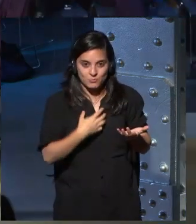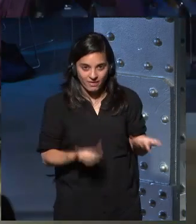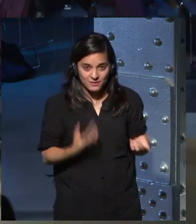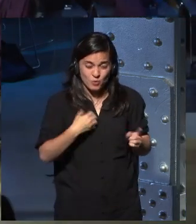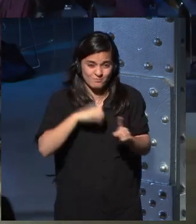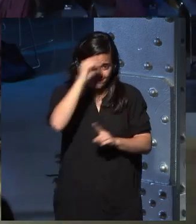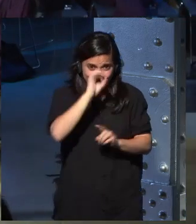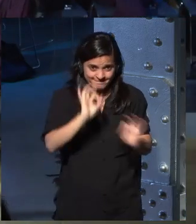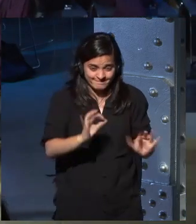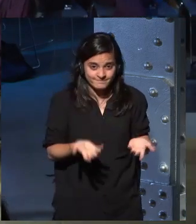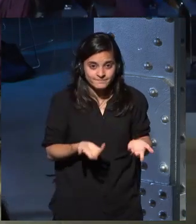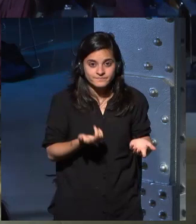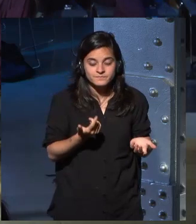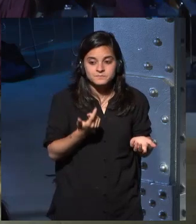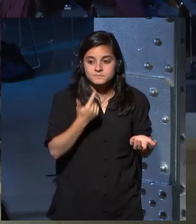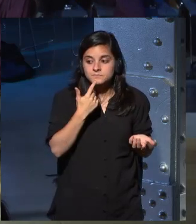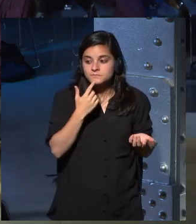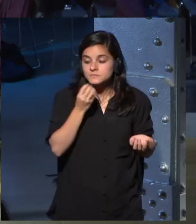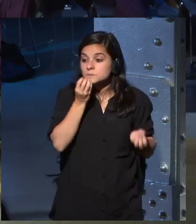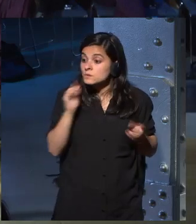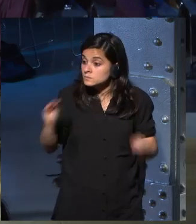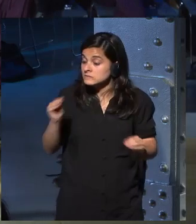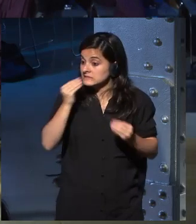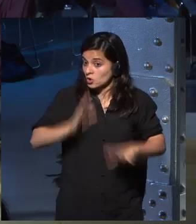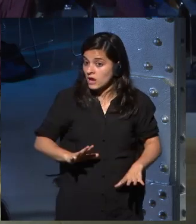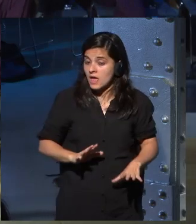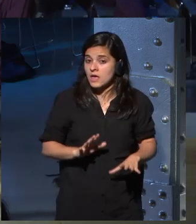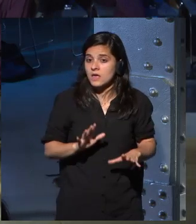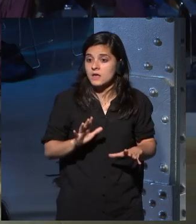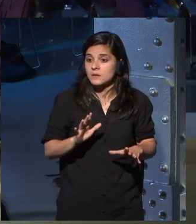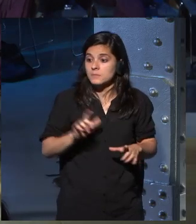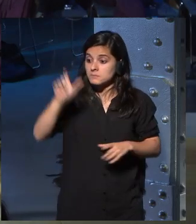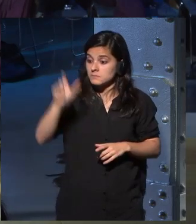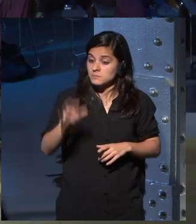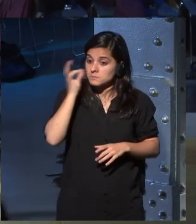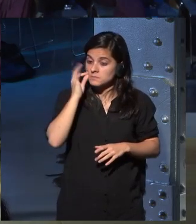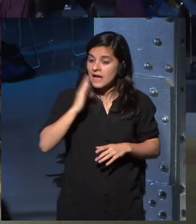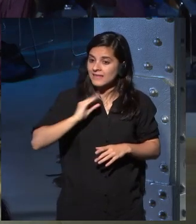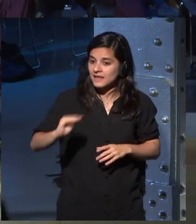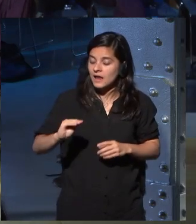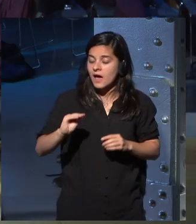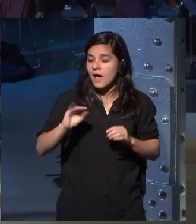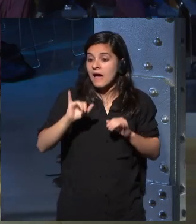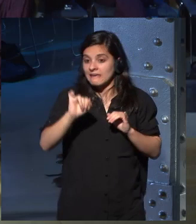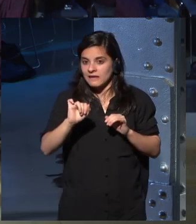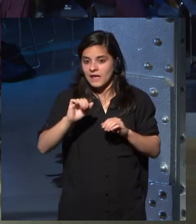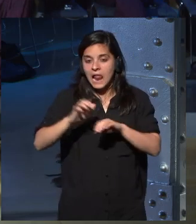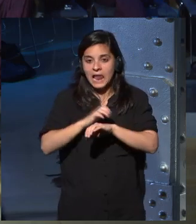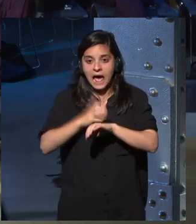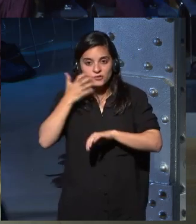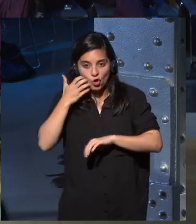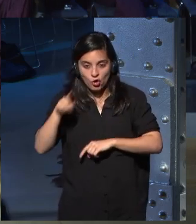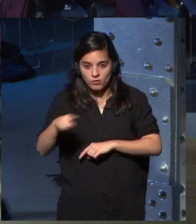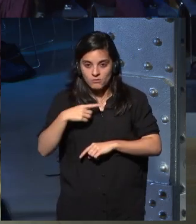Okay. In your story, The Old Woman and the Cat, Elizabeth Costello says, a cat has